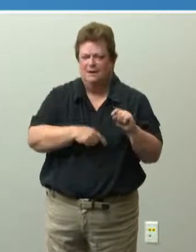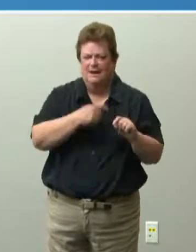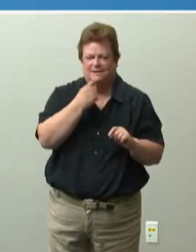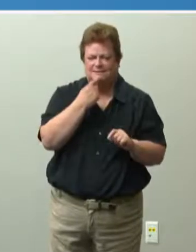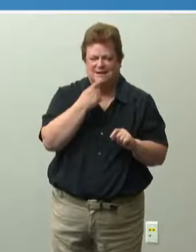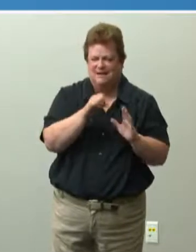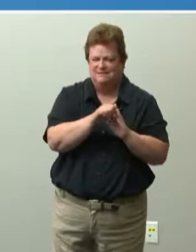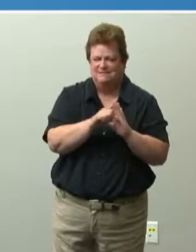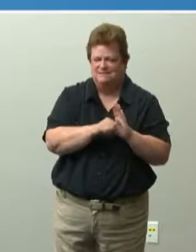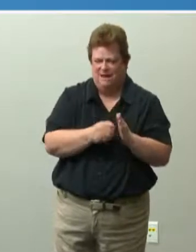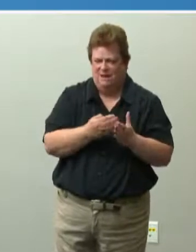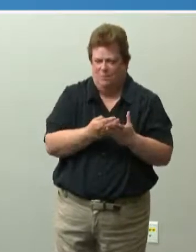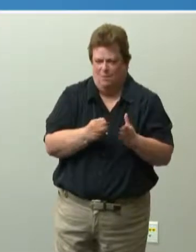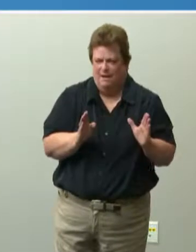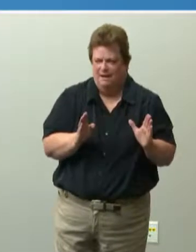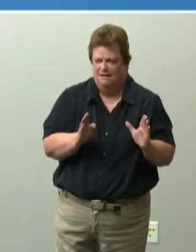because